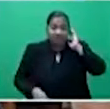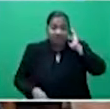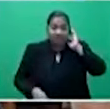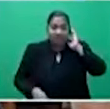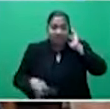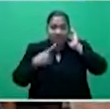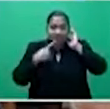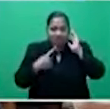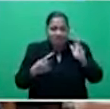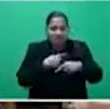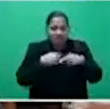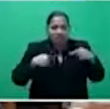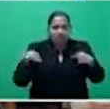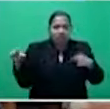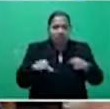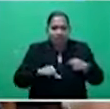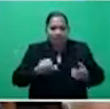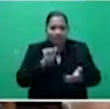it. What stupidity.